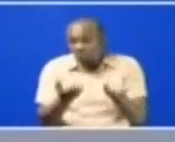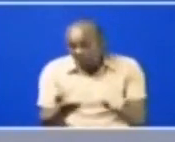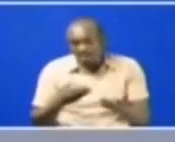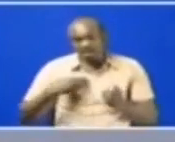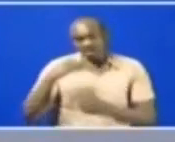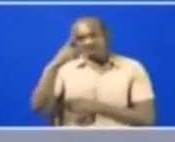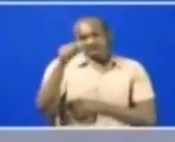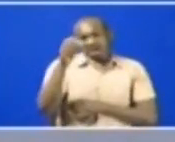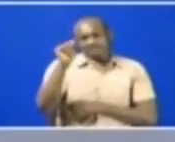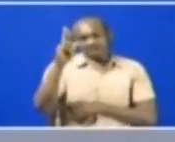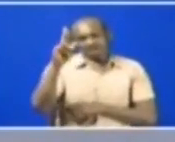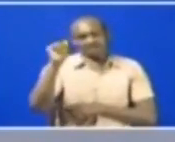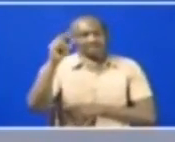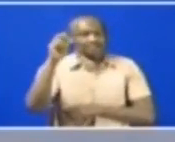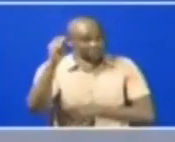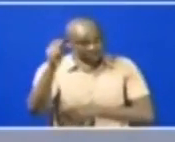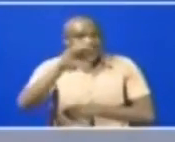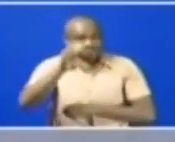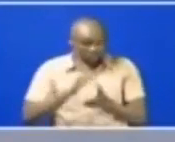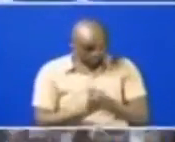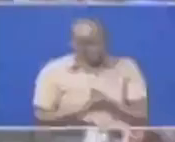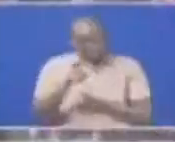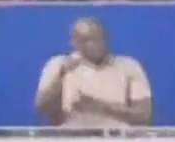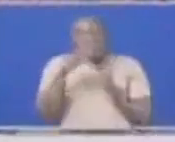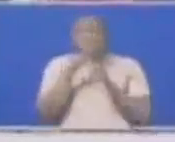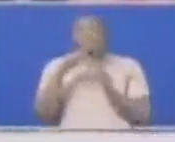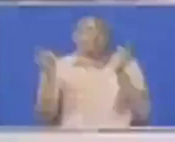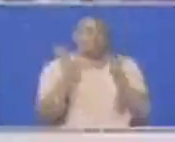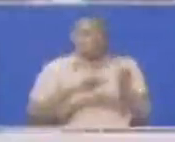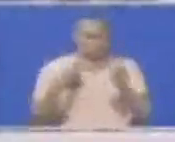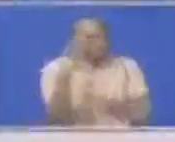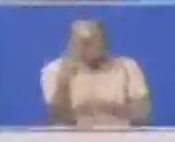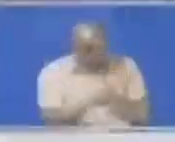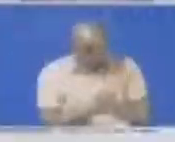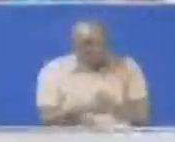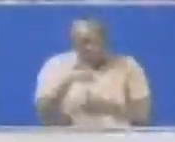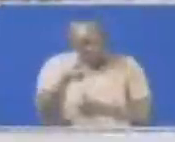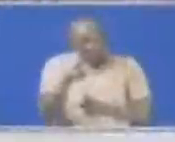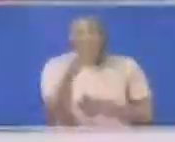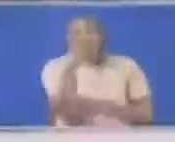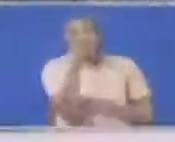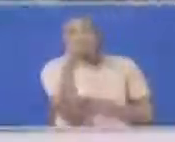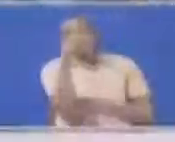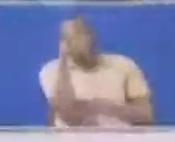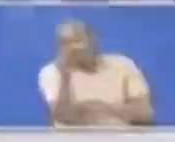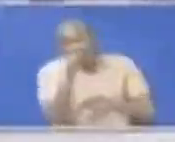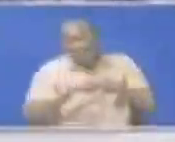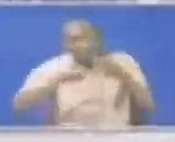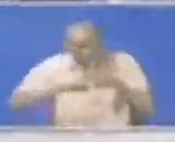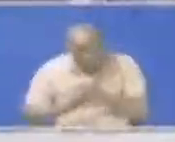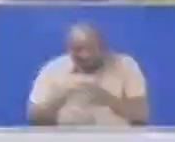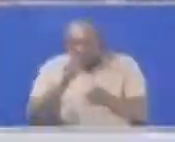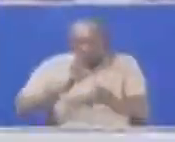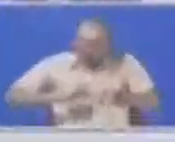Cabernet Town. Cheruiyot, who finished second in the Valencia Half Marathon, hit the front barely 5 kilometers into the race and never looked